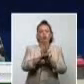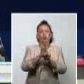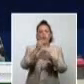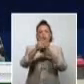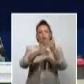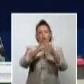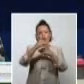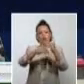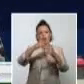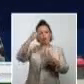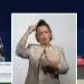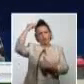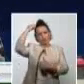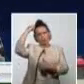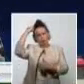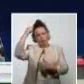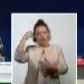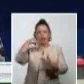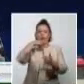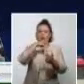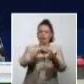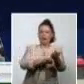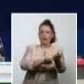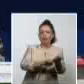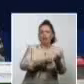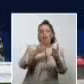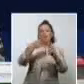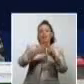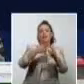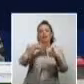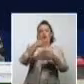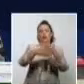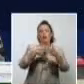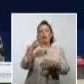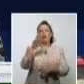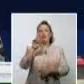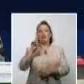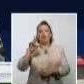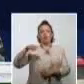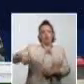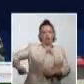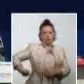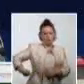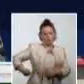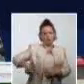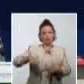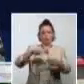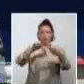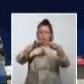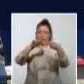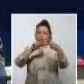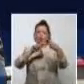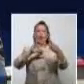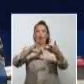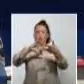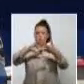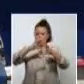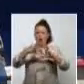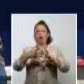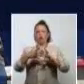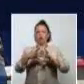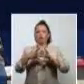At the moment, it was decided to transfer him to the military hospital